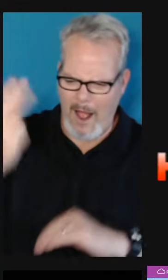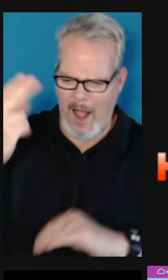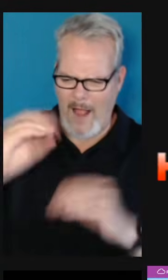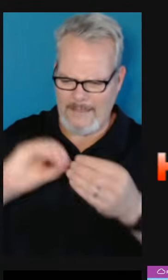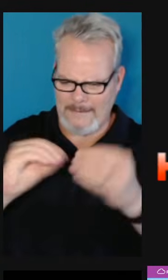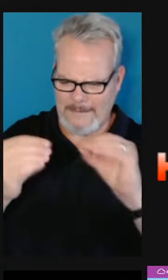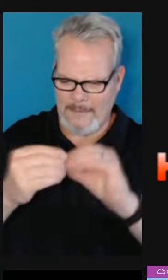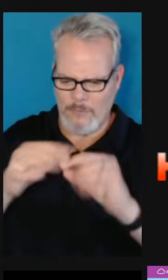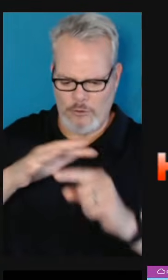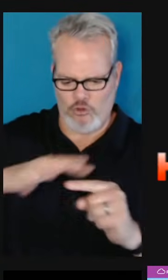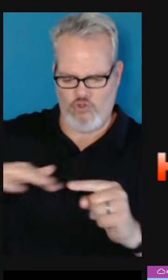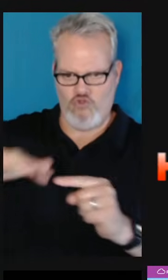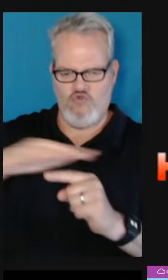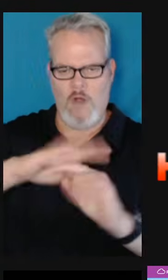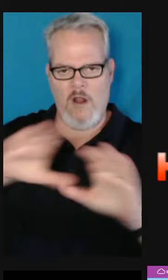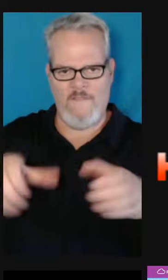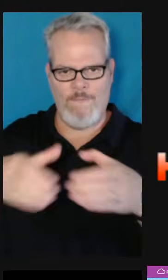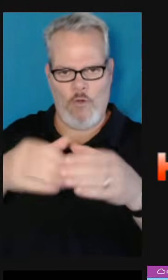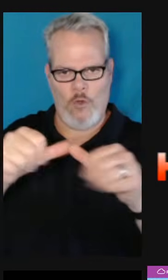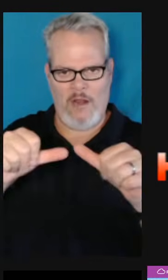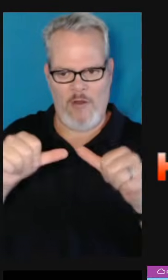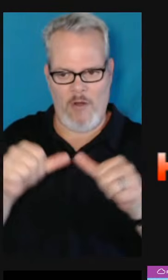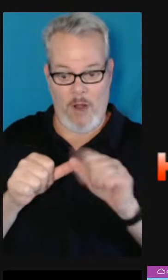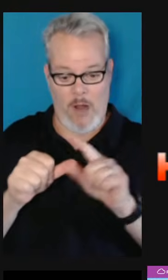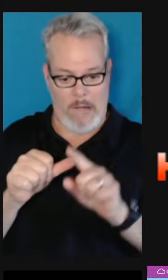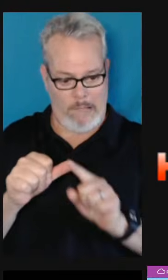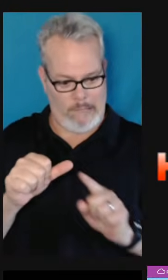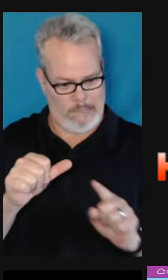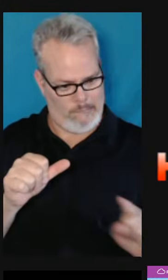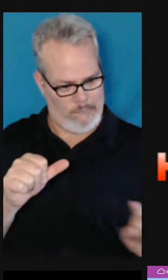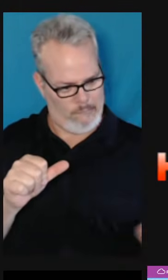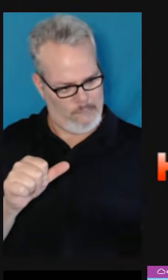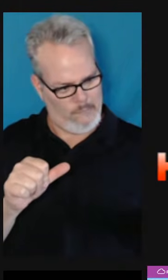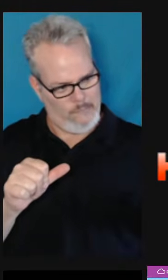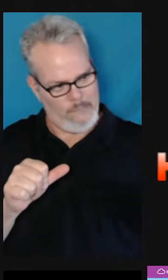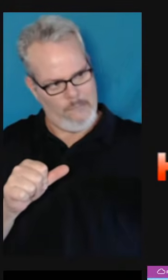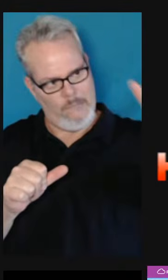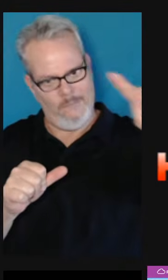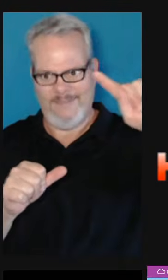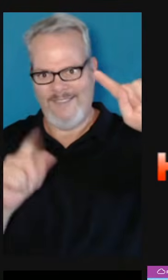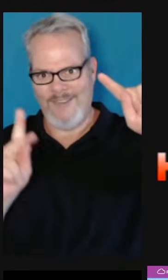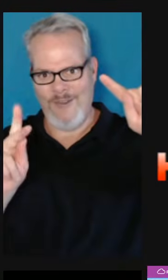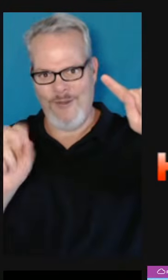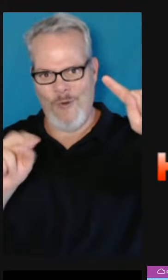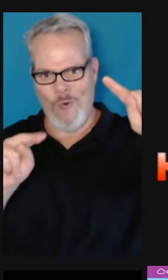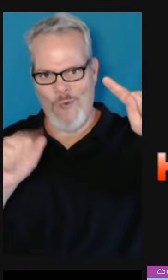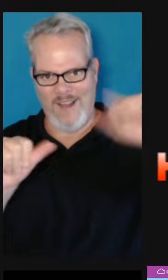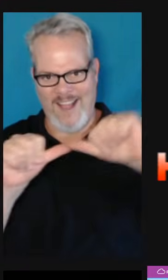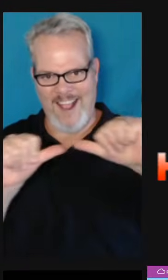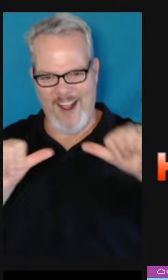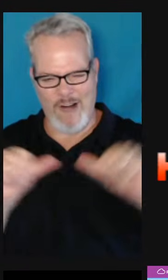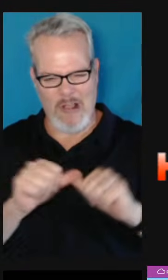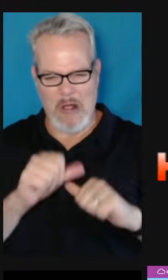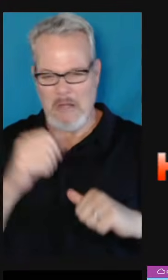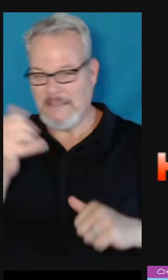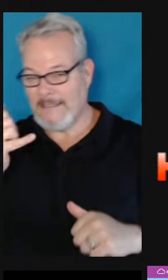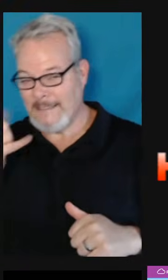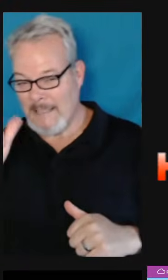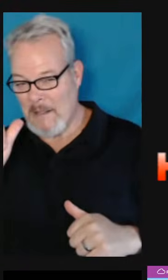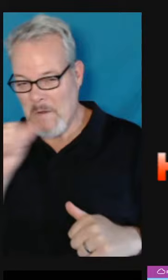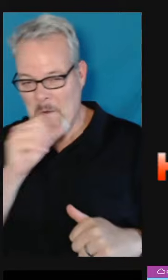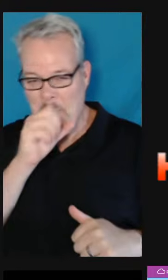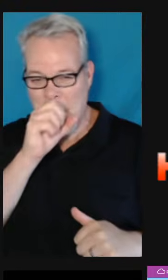area, but also wrapping around to the Kona side, where we can see lots of yellow and orange, lots of bad air quality across the island